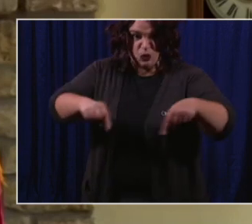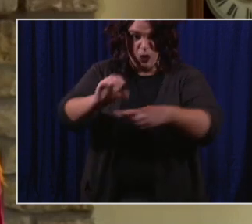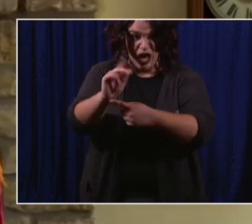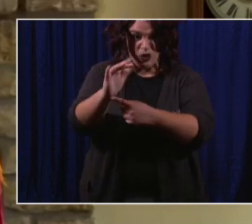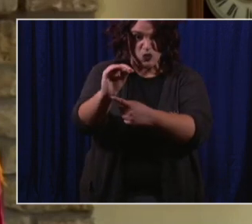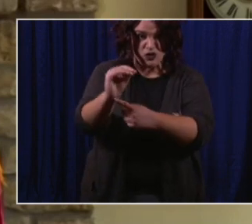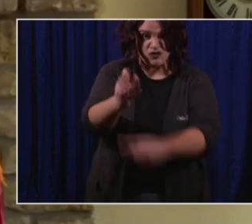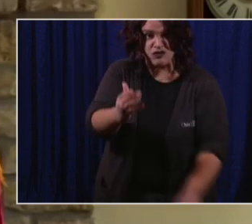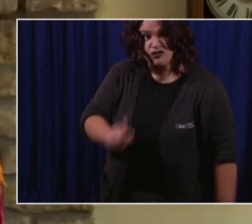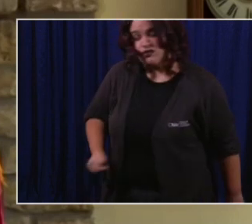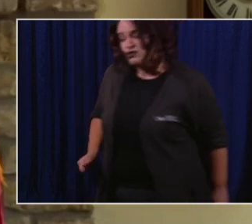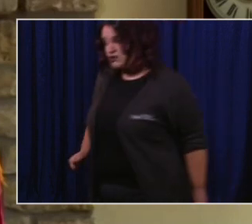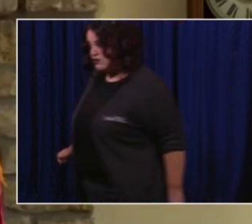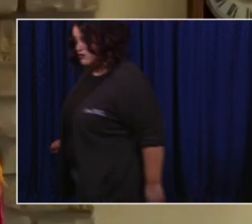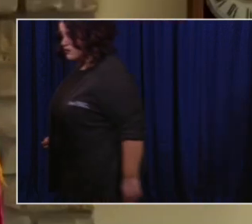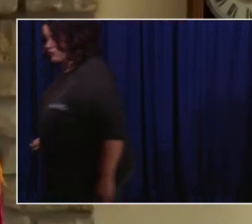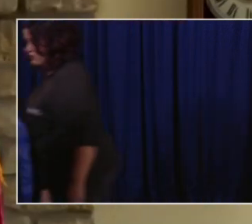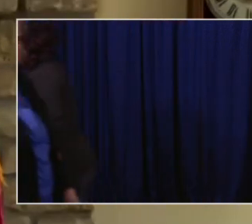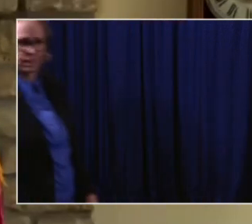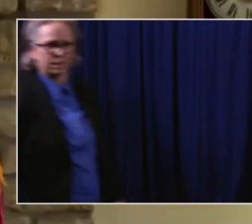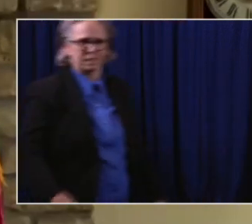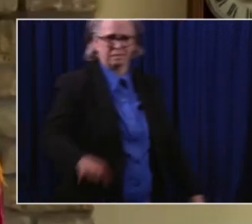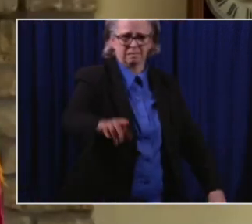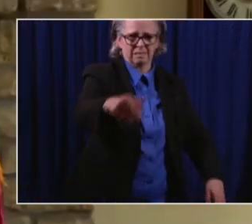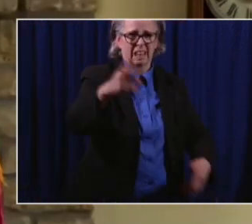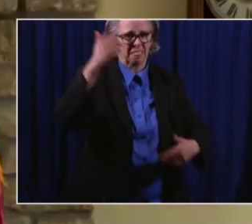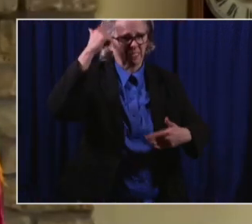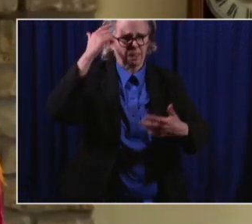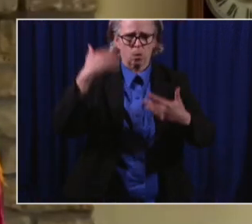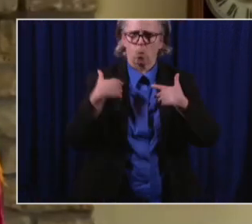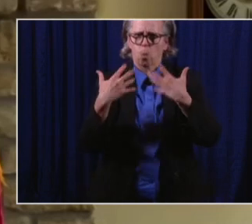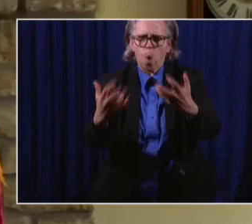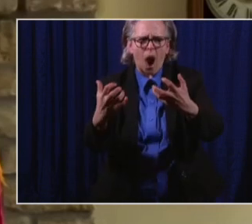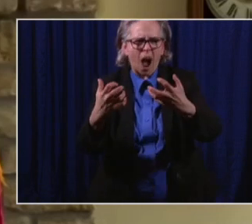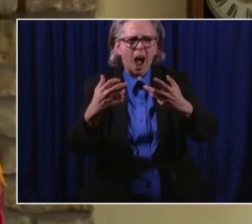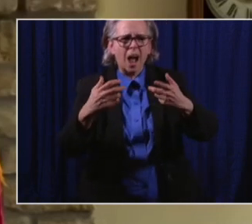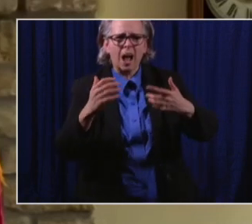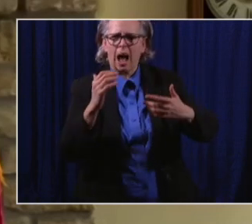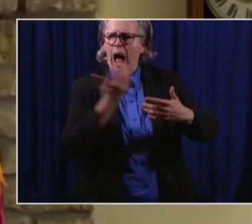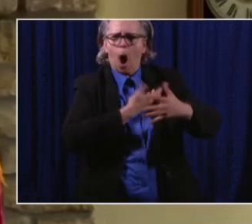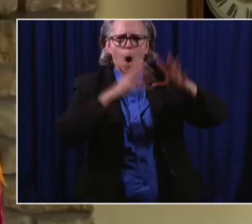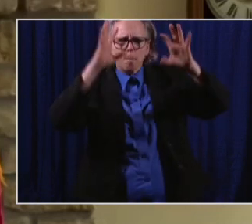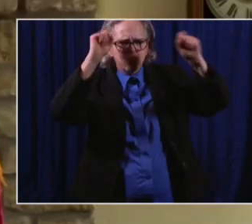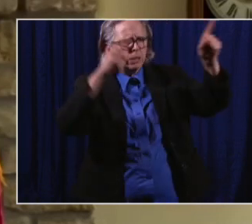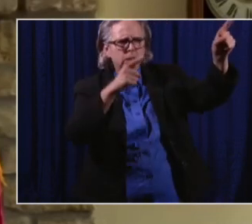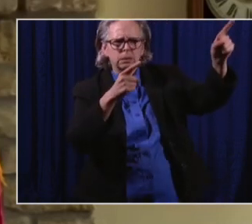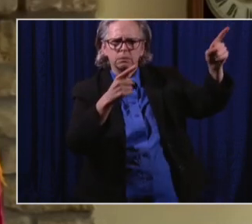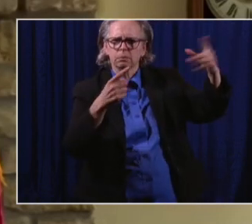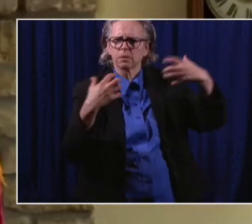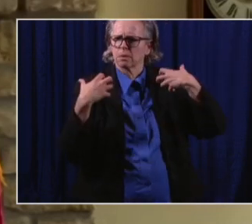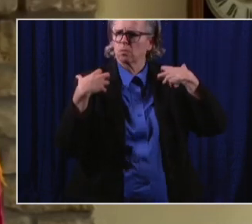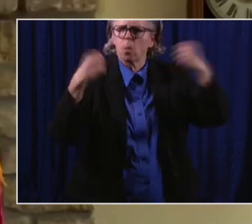possible. We would want that for our president. As far as